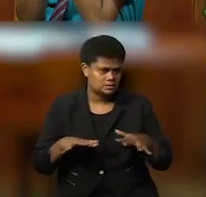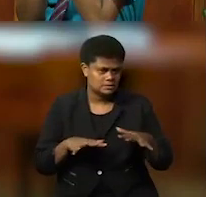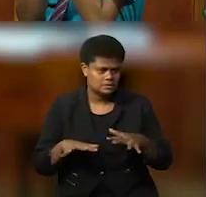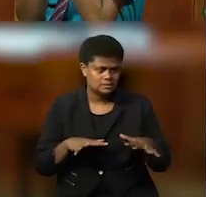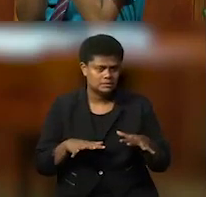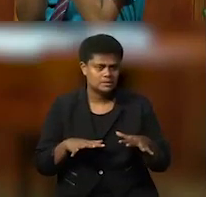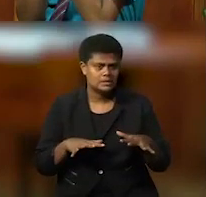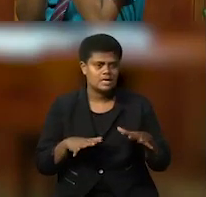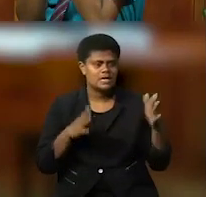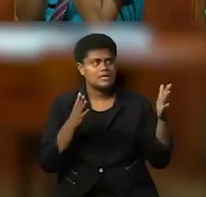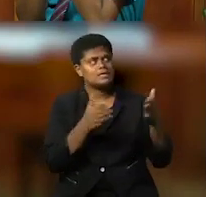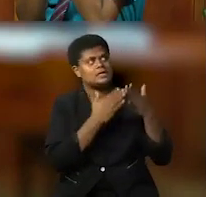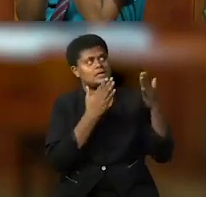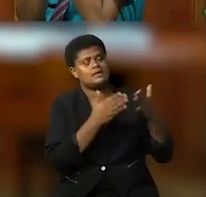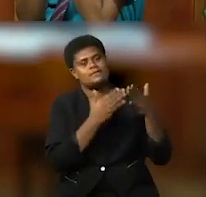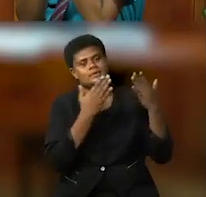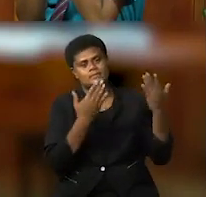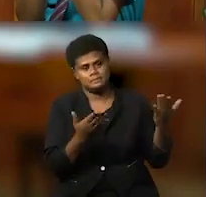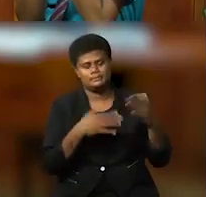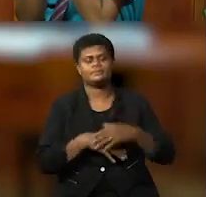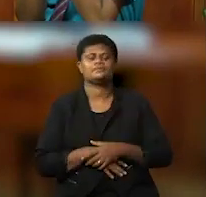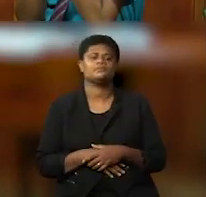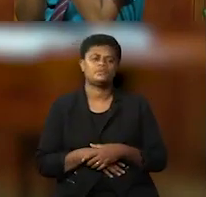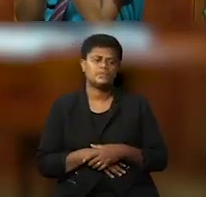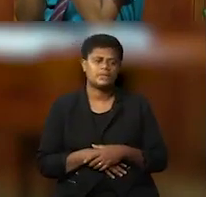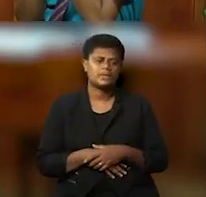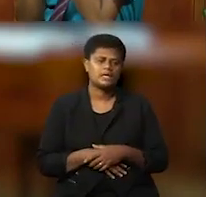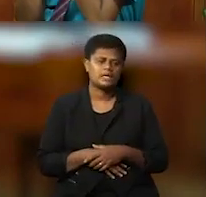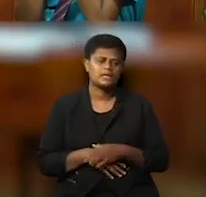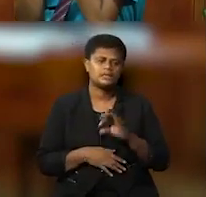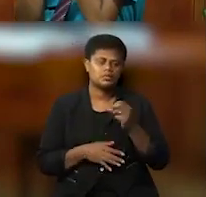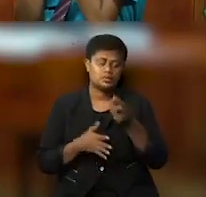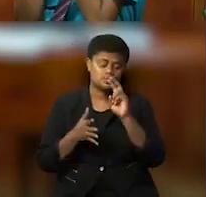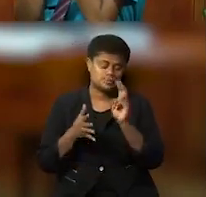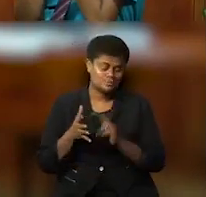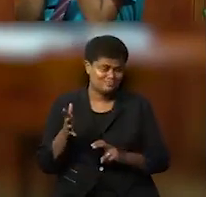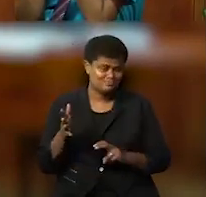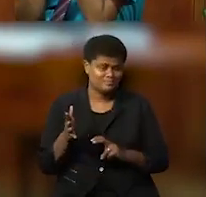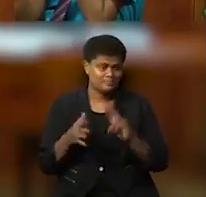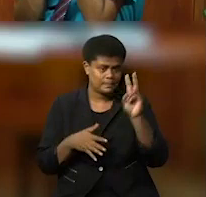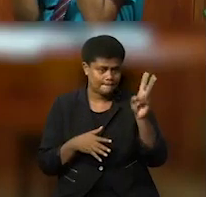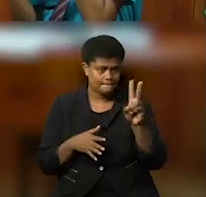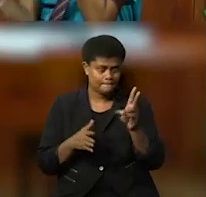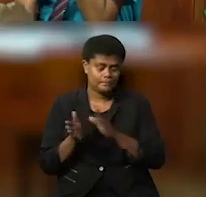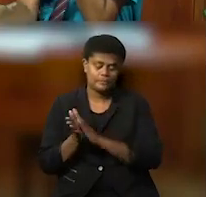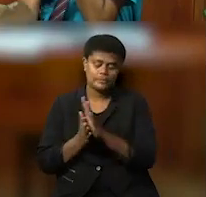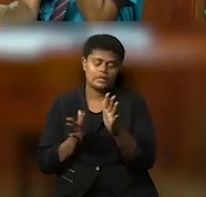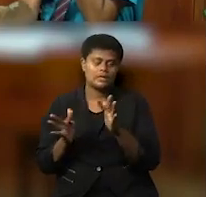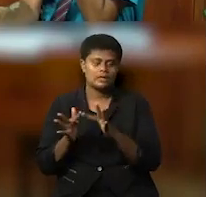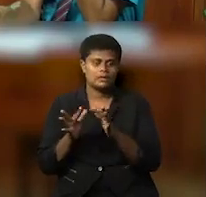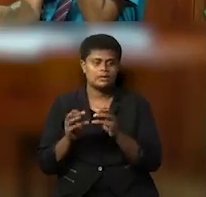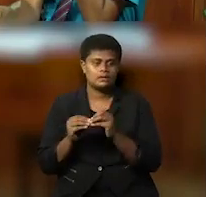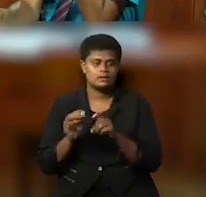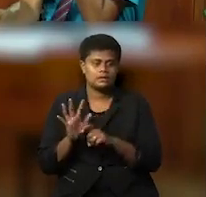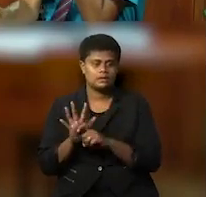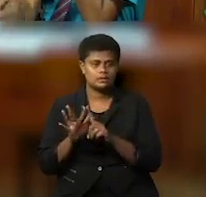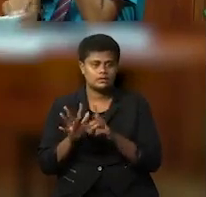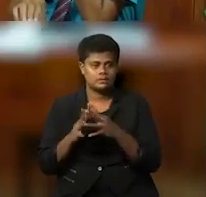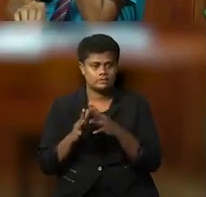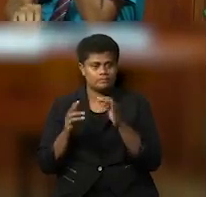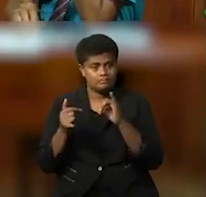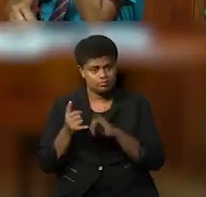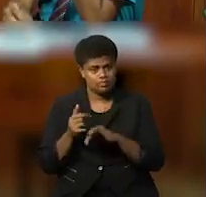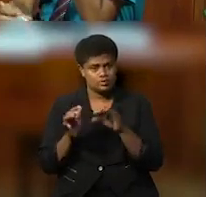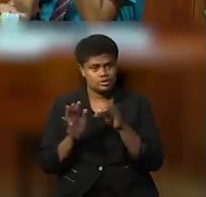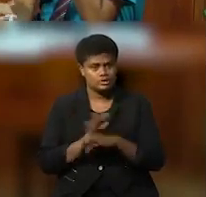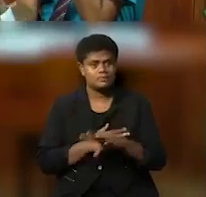know, what's the difference between the two? Okay, we'll go back to the book of Hebrews. We'll just go back to the book of Hebrews, Hebrews chapter 12. We've